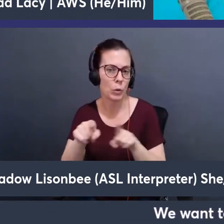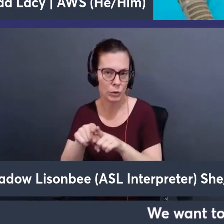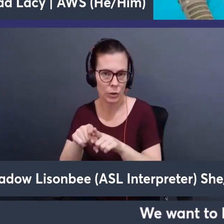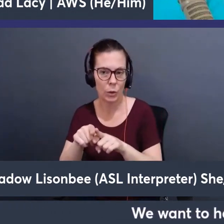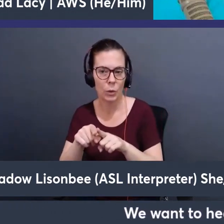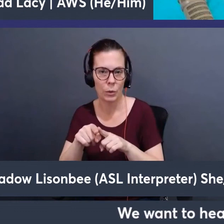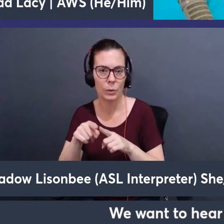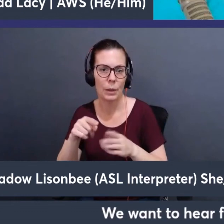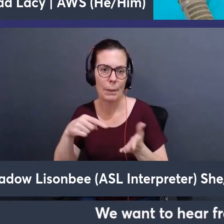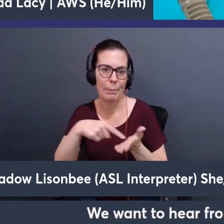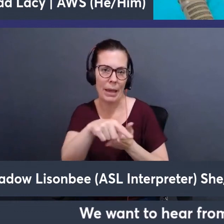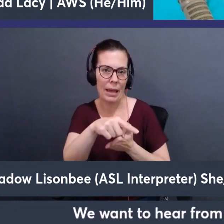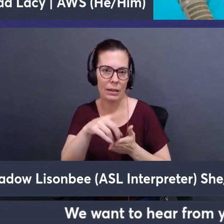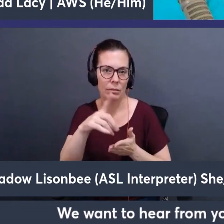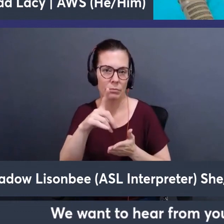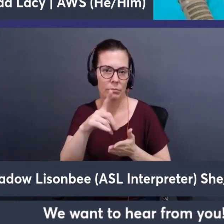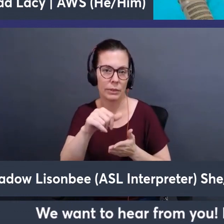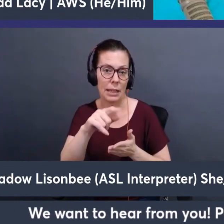paid data.